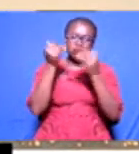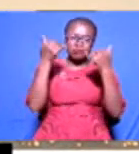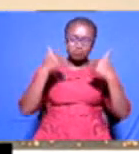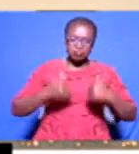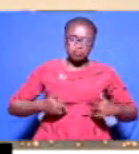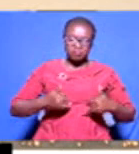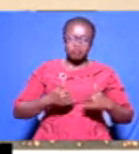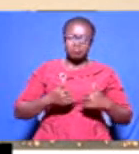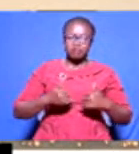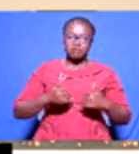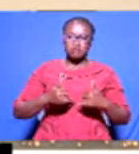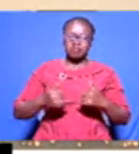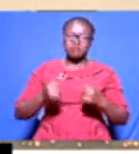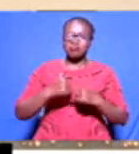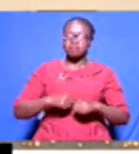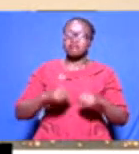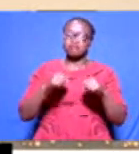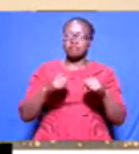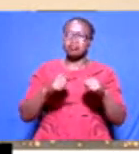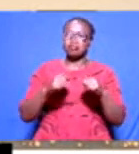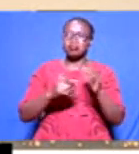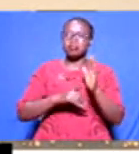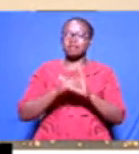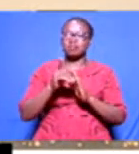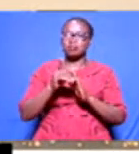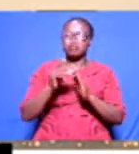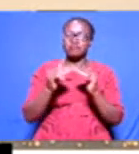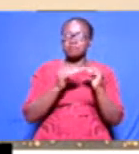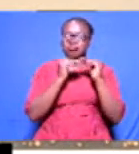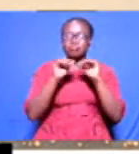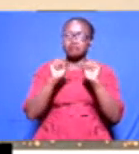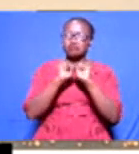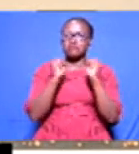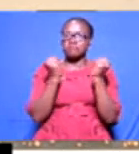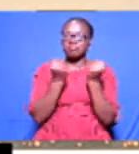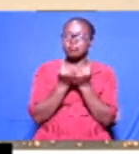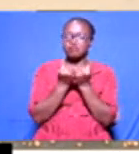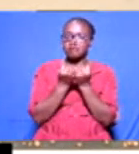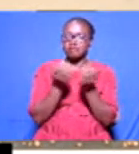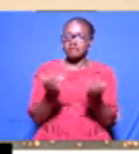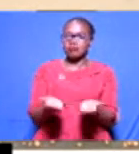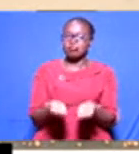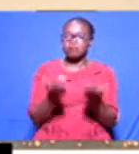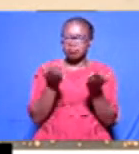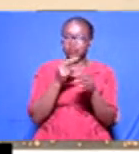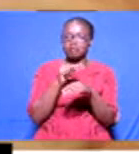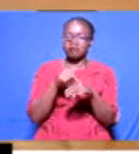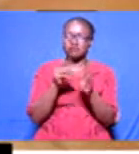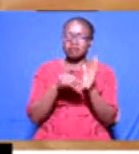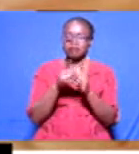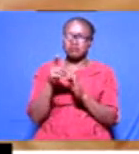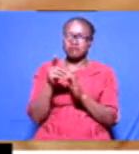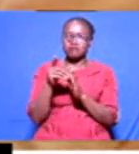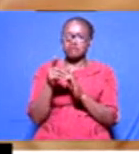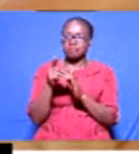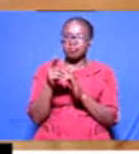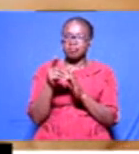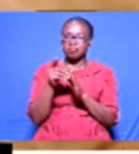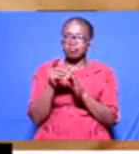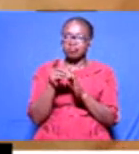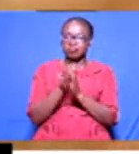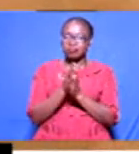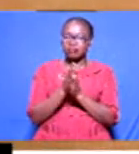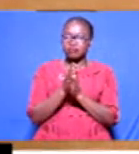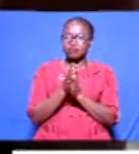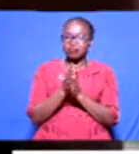human potential, developing an equitable society, and promoting national development. Wajigi, however,